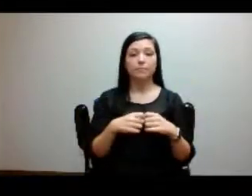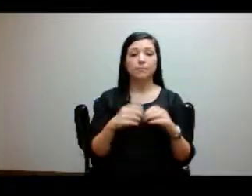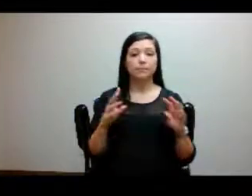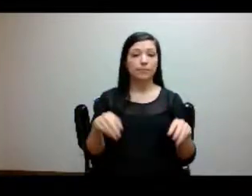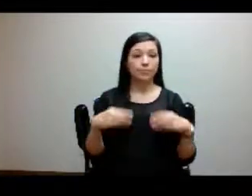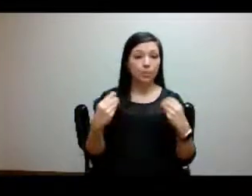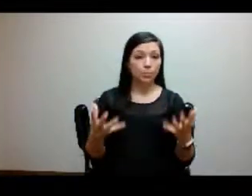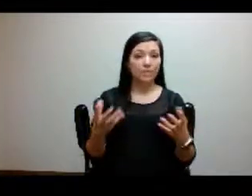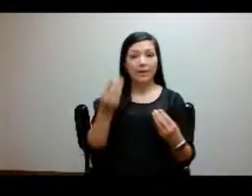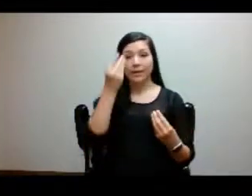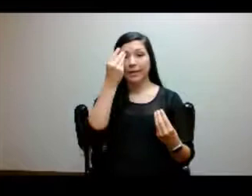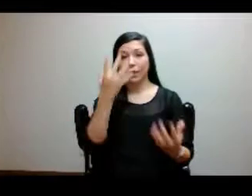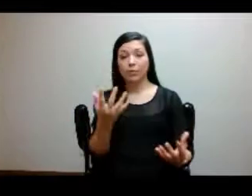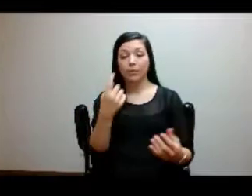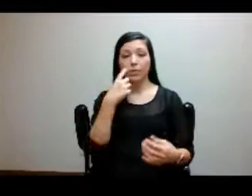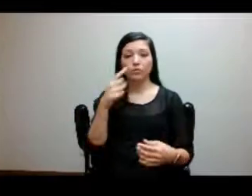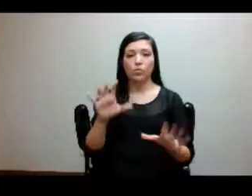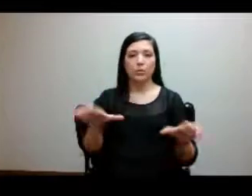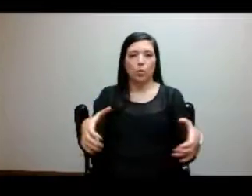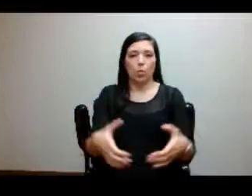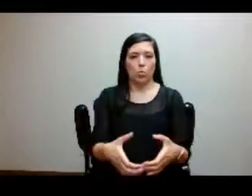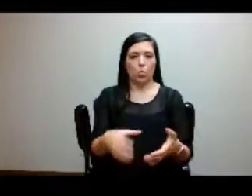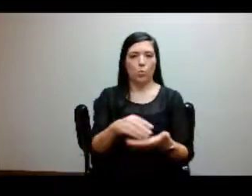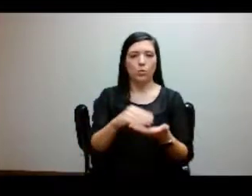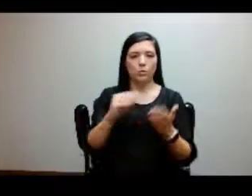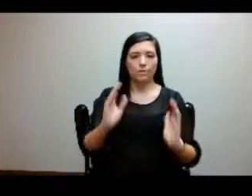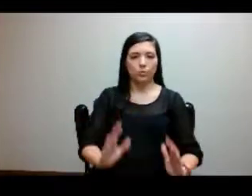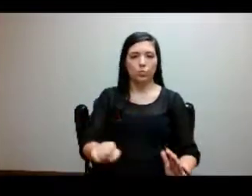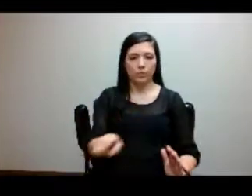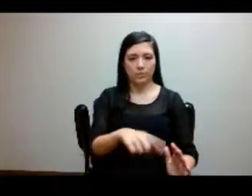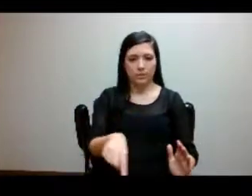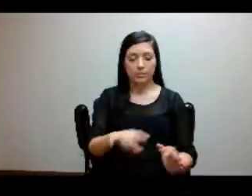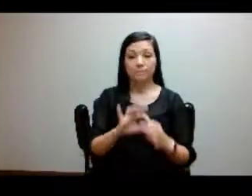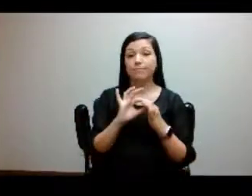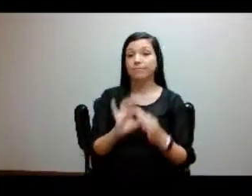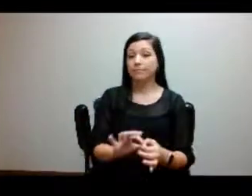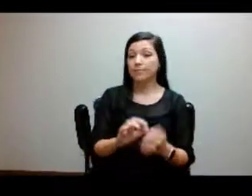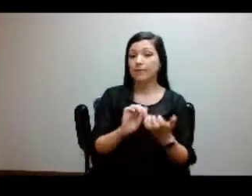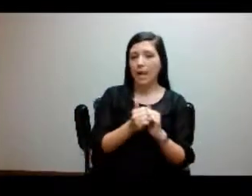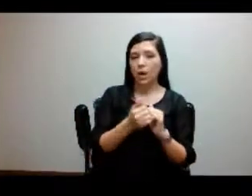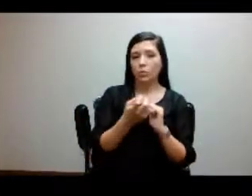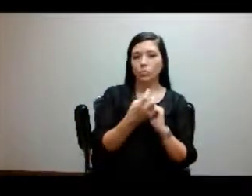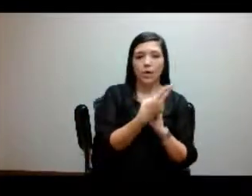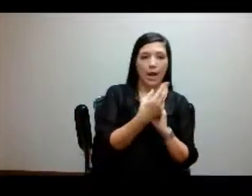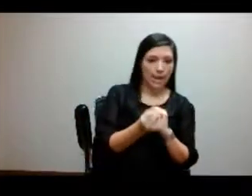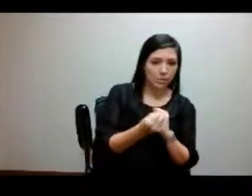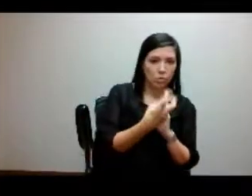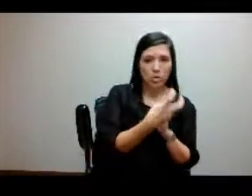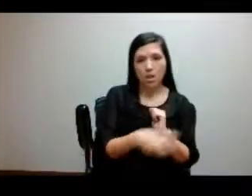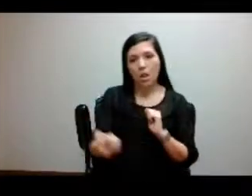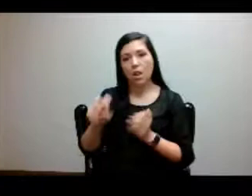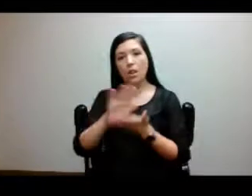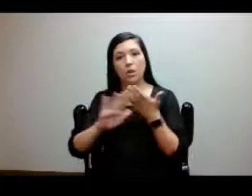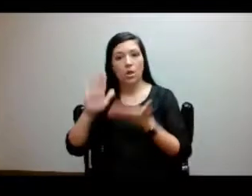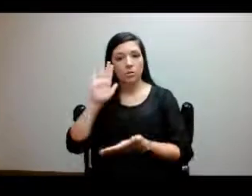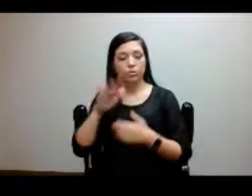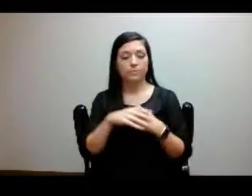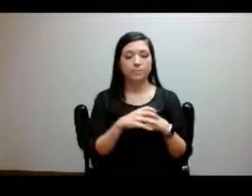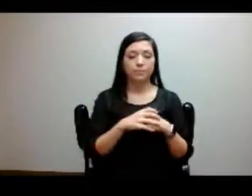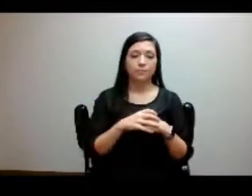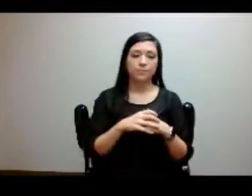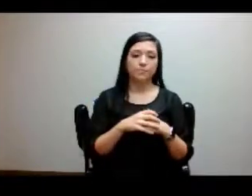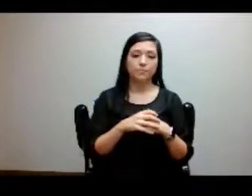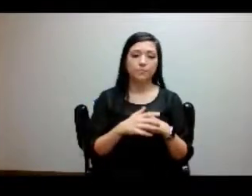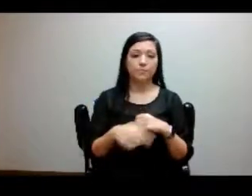providing information to this cohort of individuals related to the transition from high school to college.